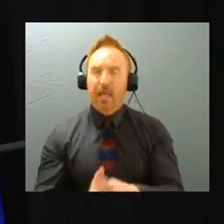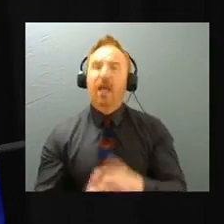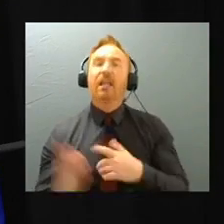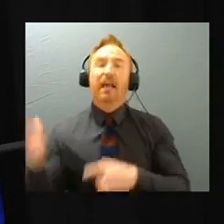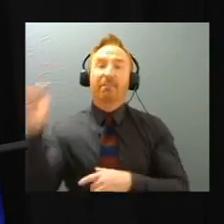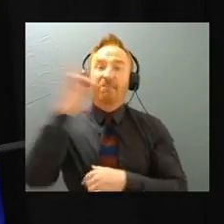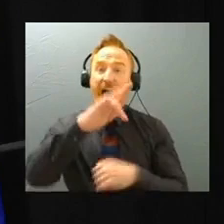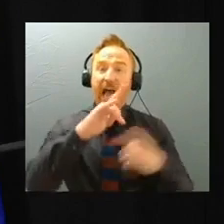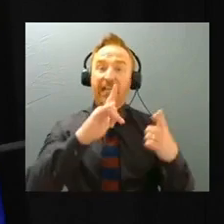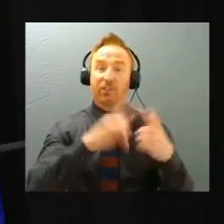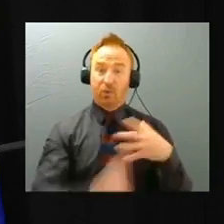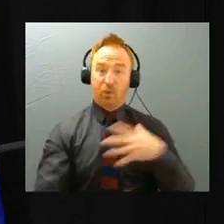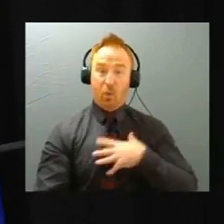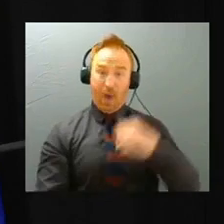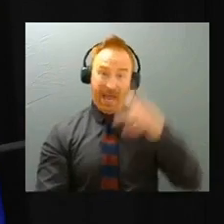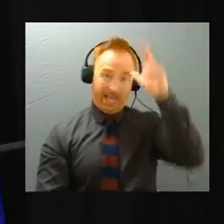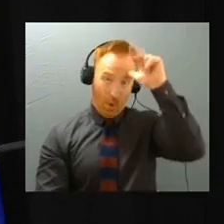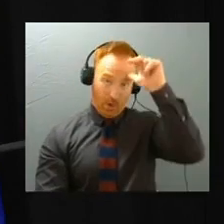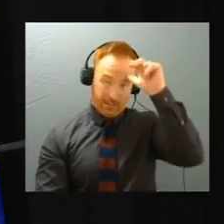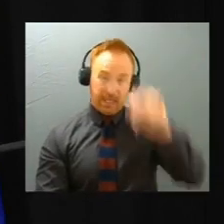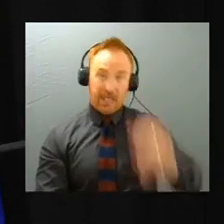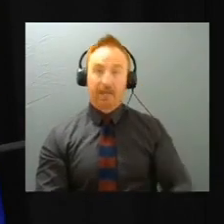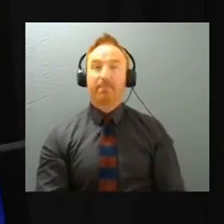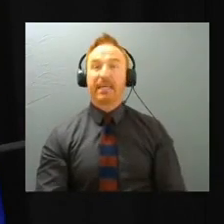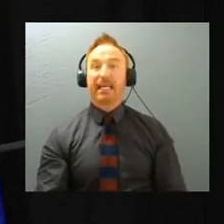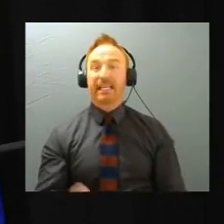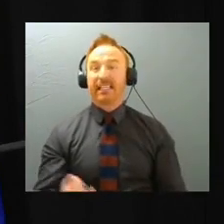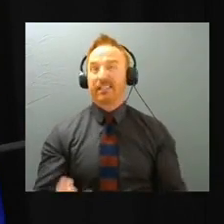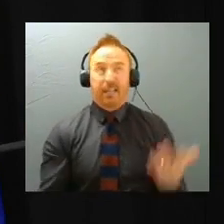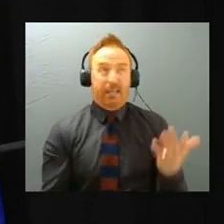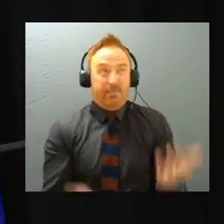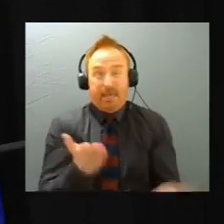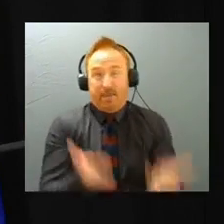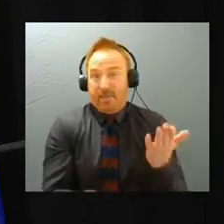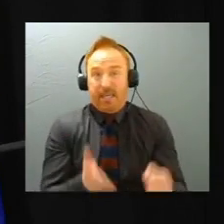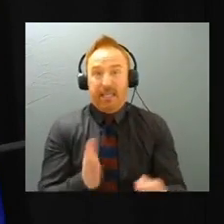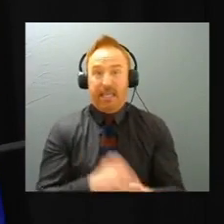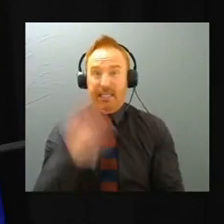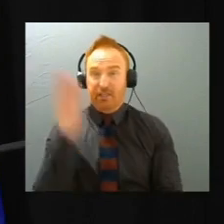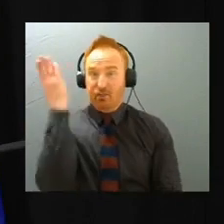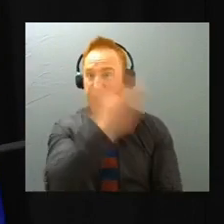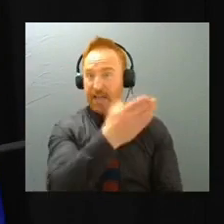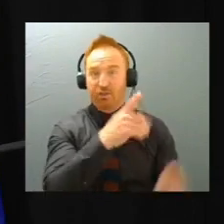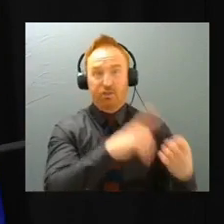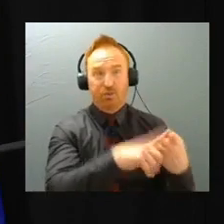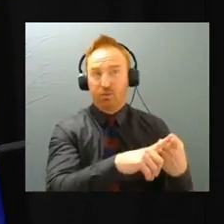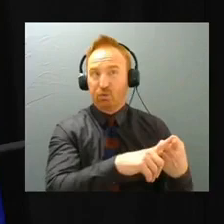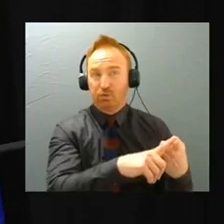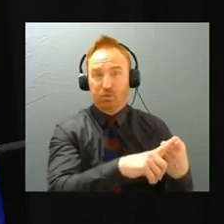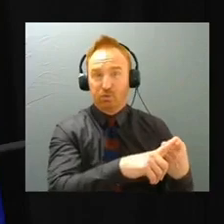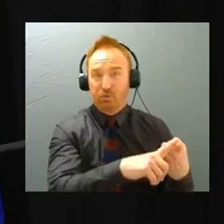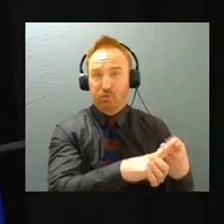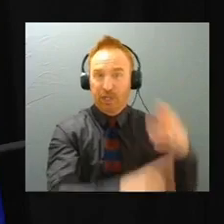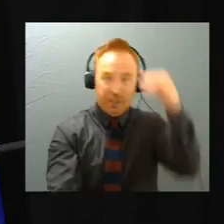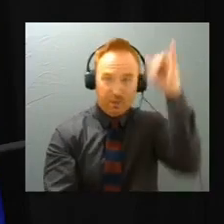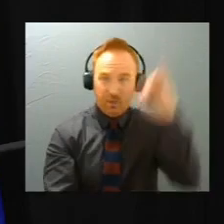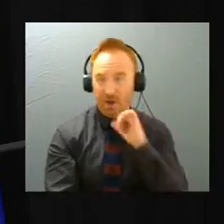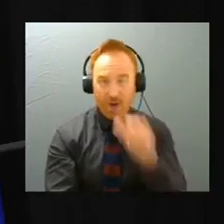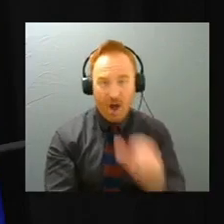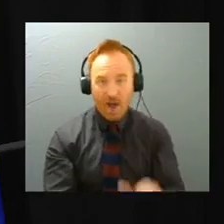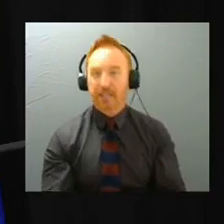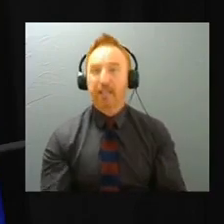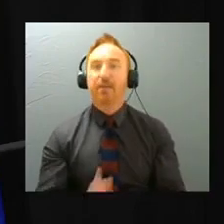say there's no direct flight to Vancouver from Yellowknife, for example. How would people get to the Yukon? What happens to them?